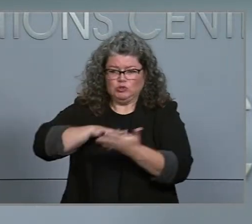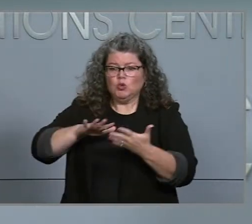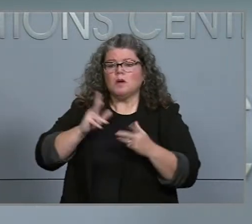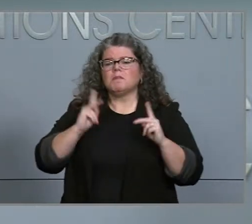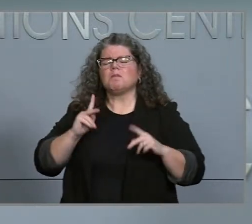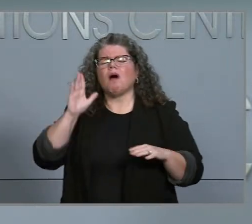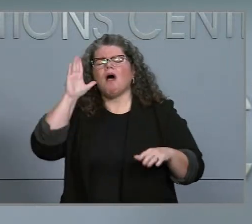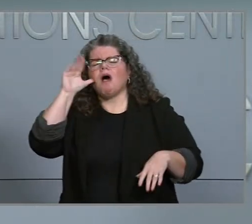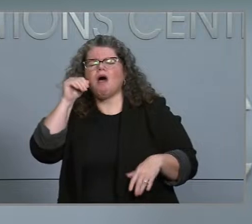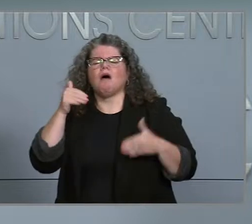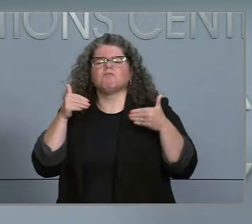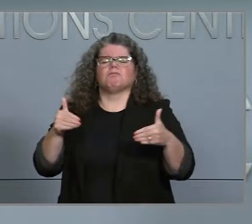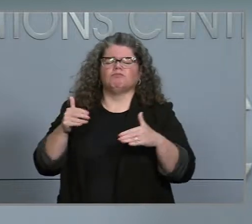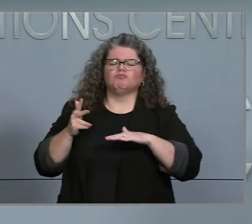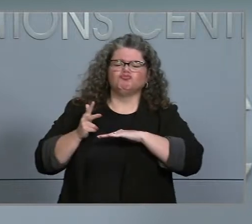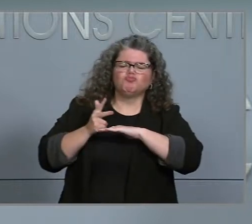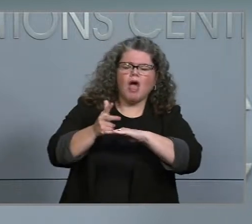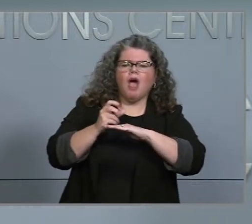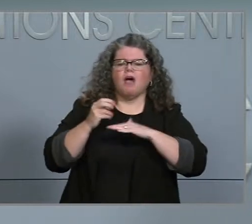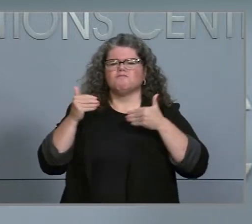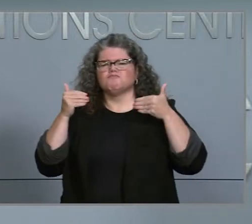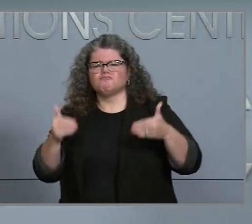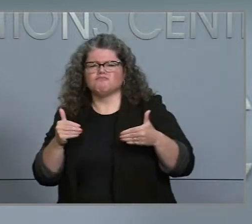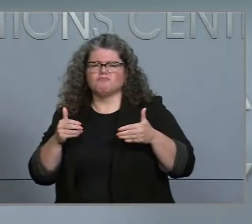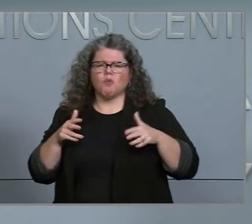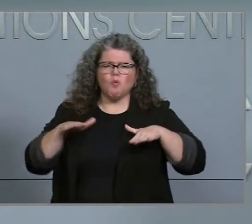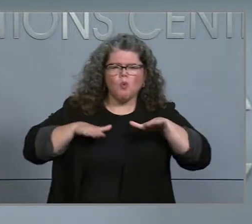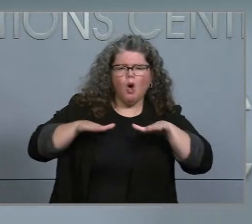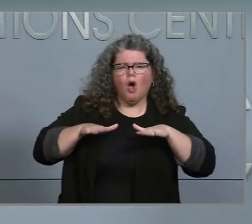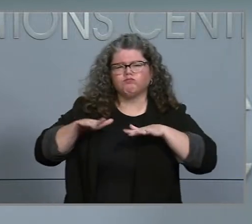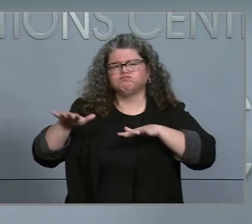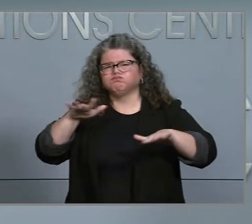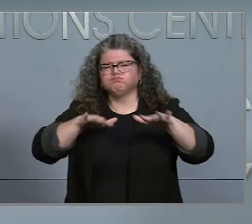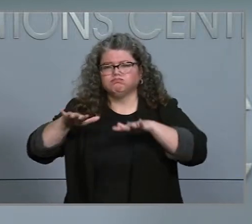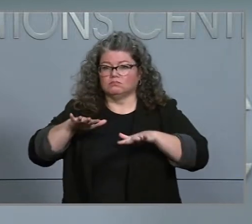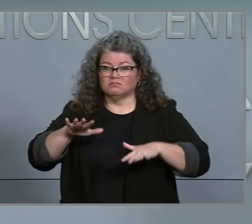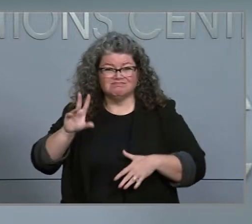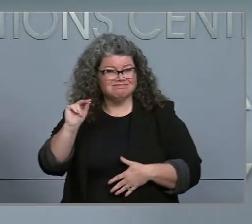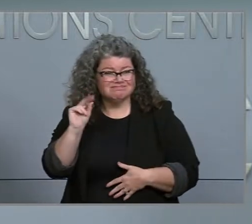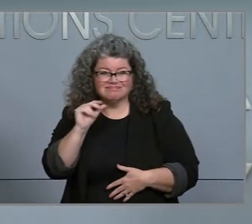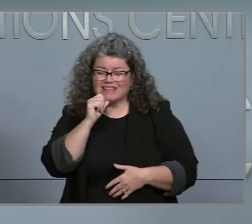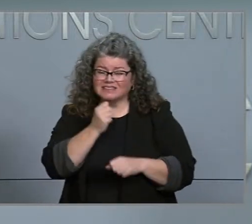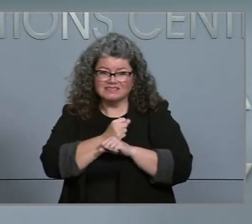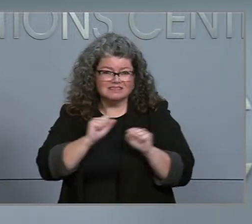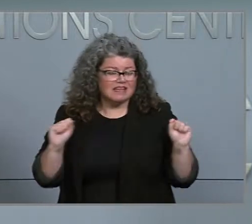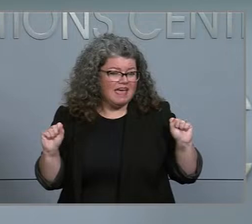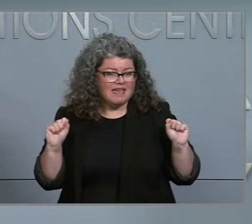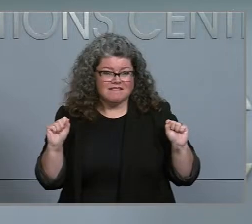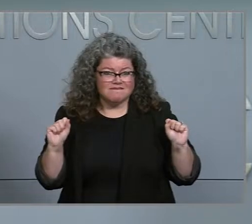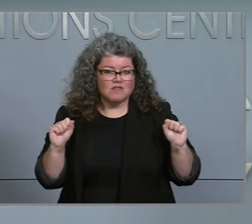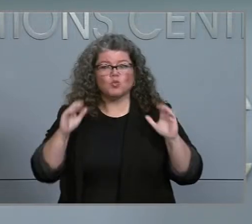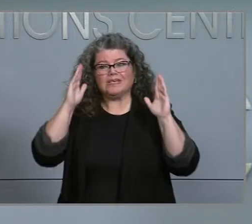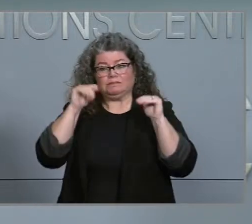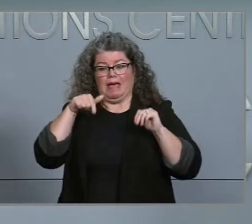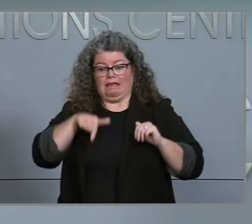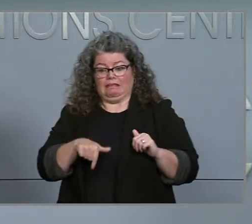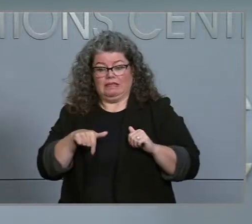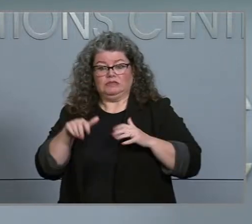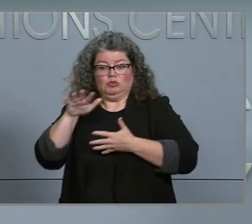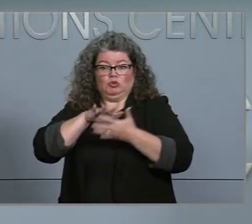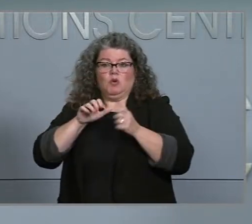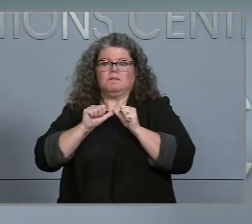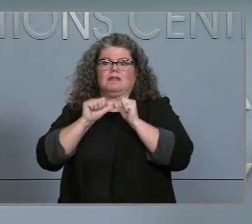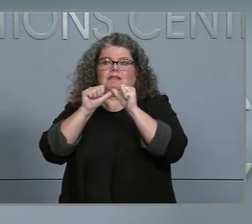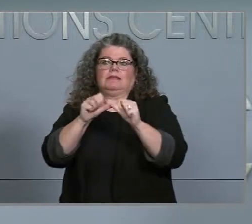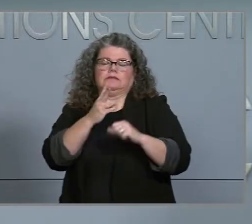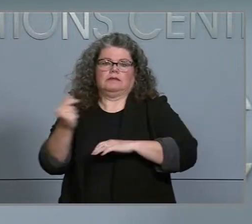drive through or walk through water. We expect the impacts to continue for several days. So please listen